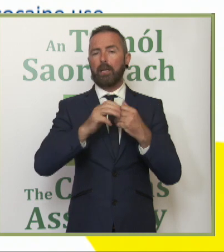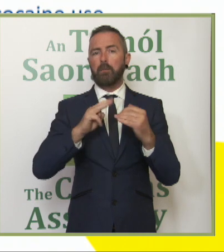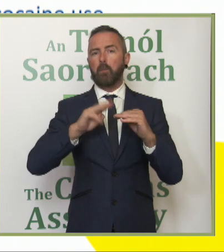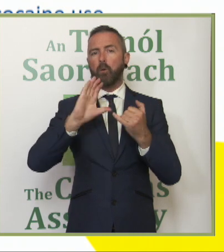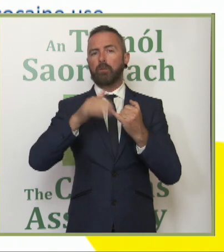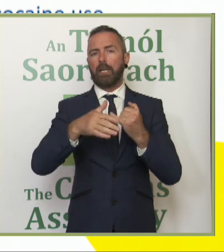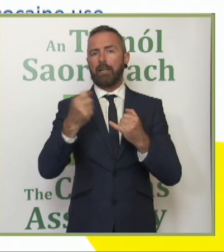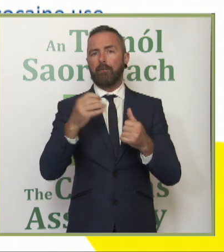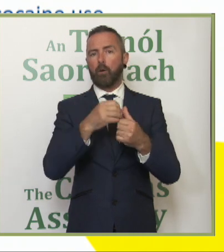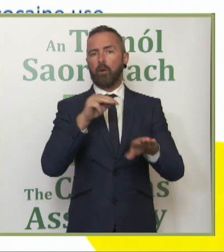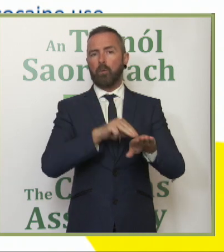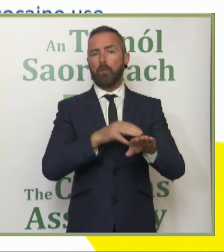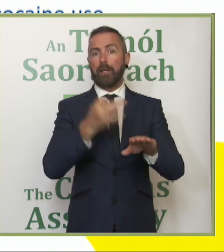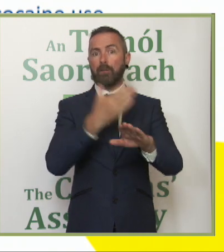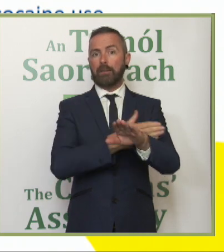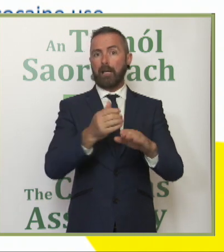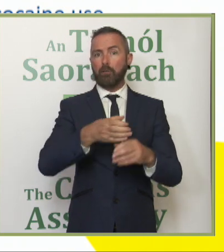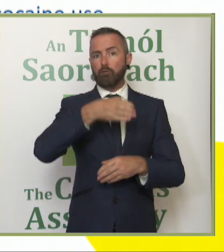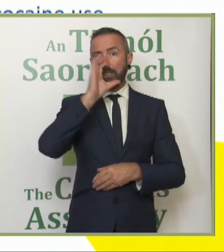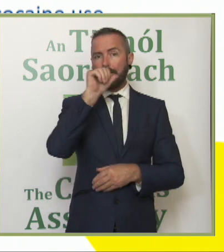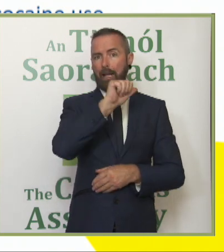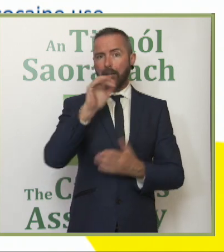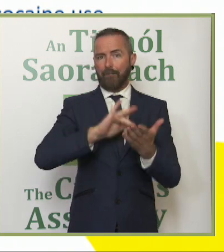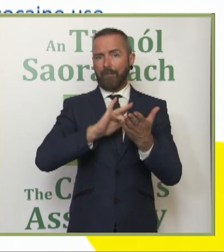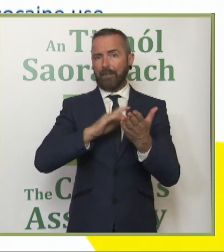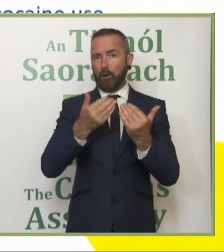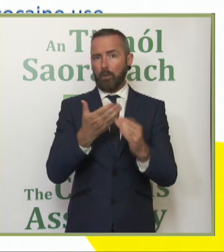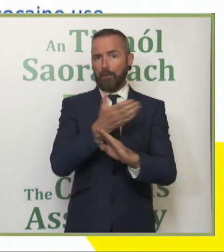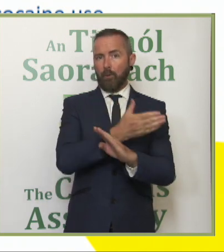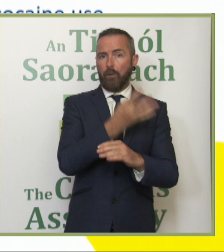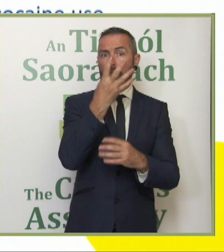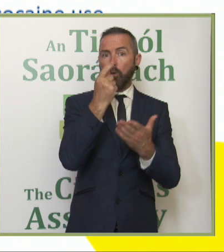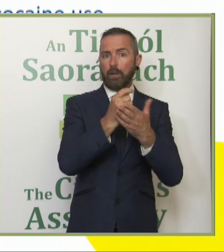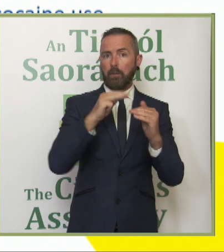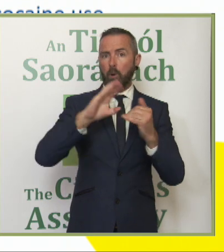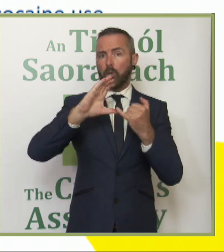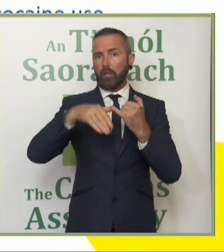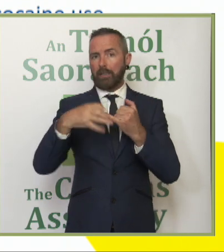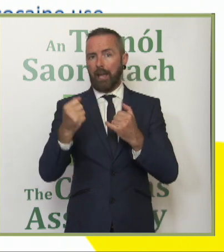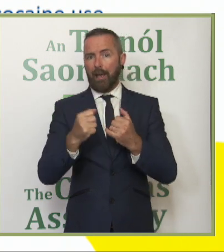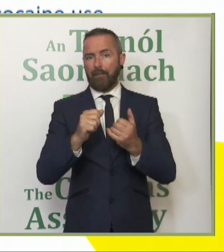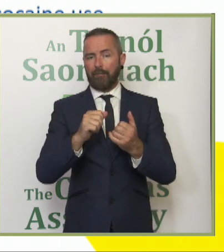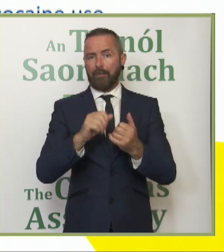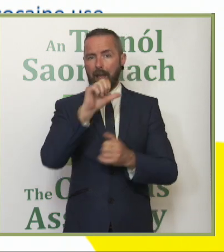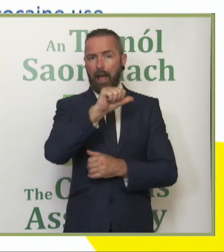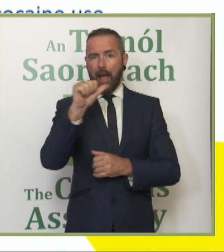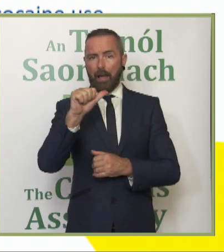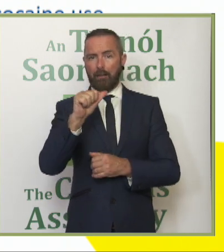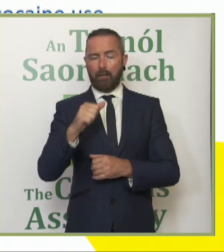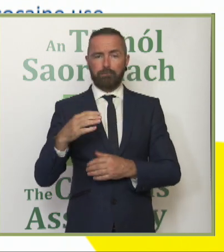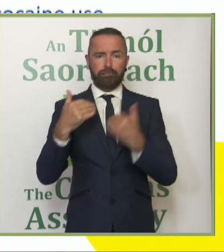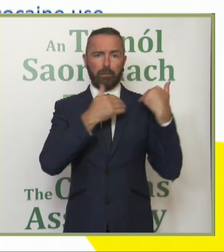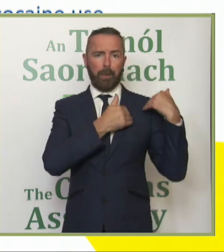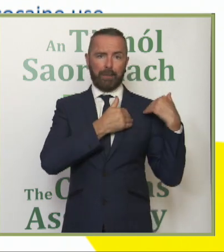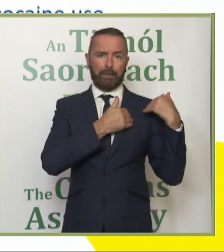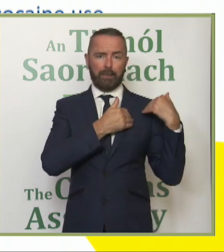you start drinking alcohol at 15 years of age or earlier, you're 4 times more likely to develop alcohol use disorder than someone who starts drinking at a